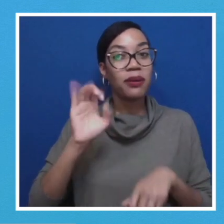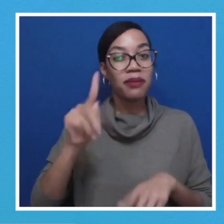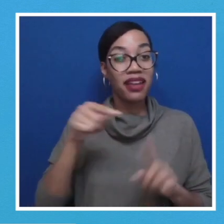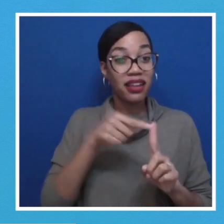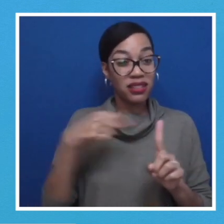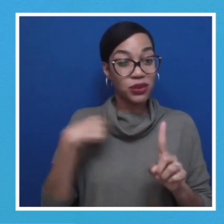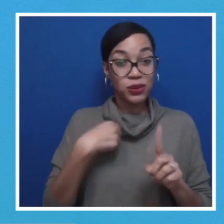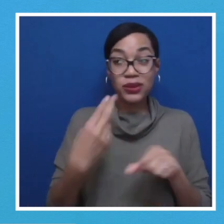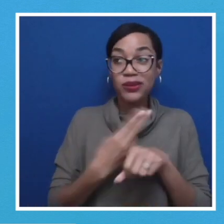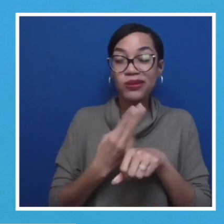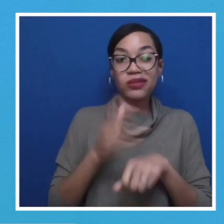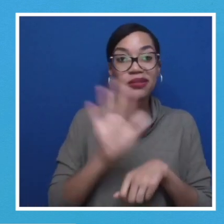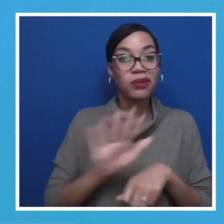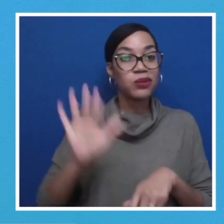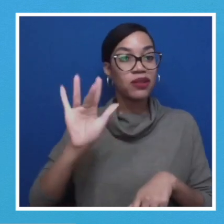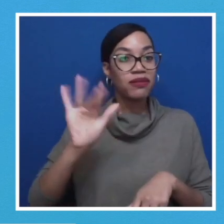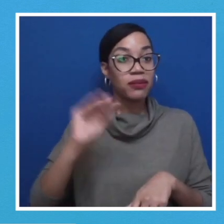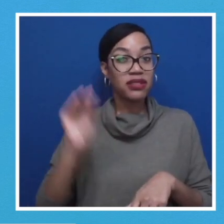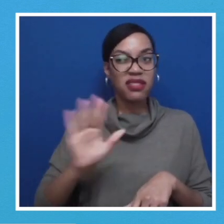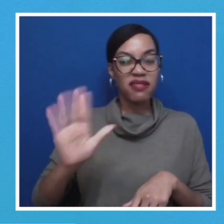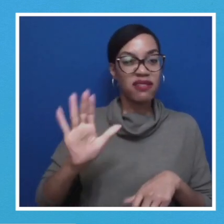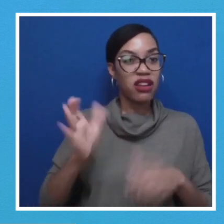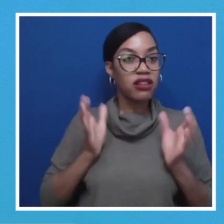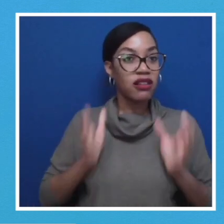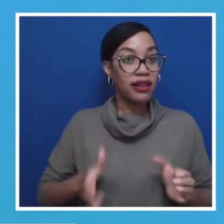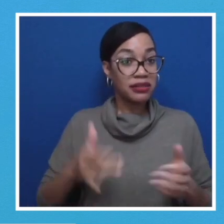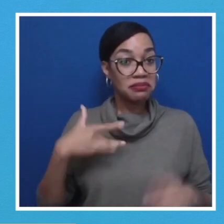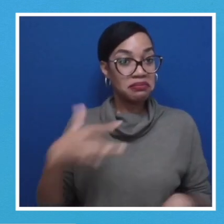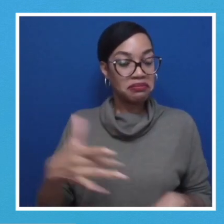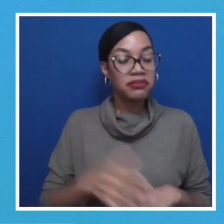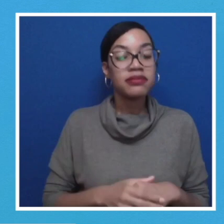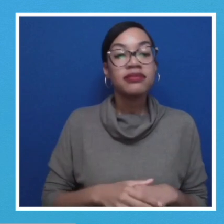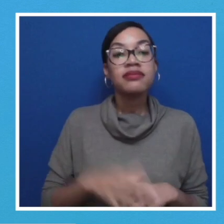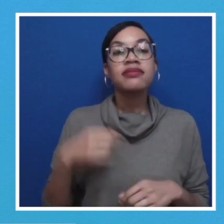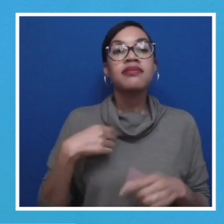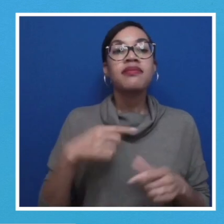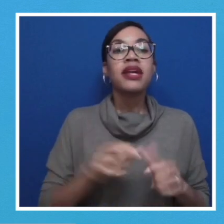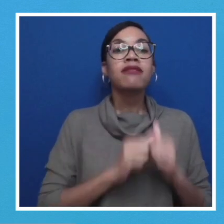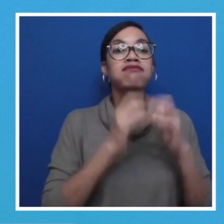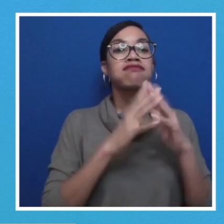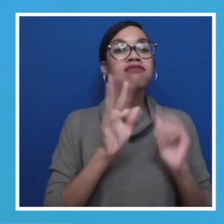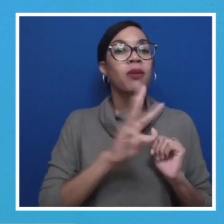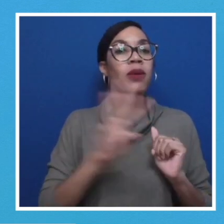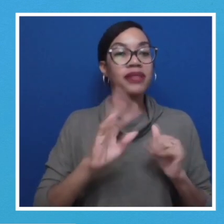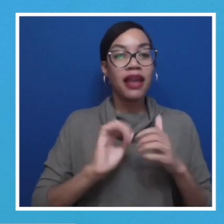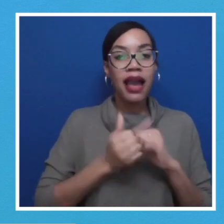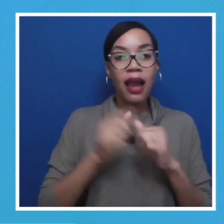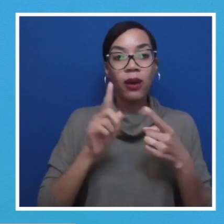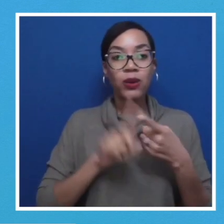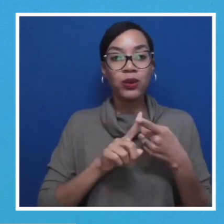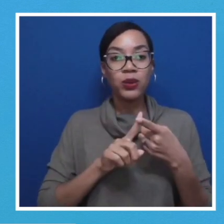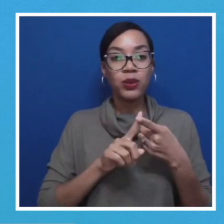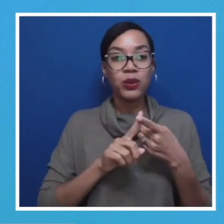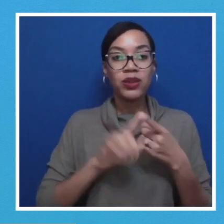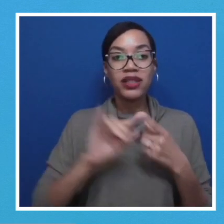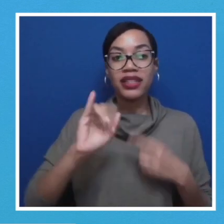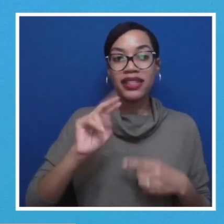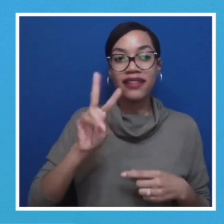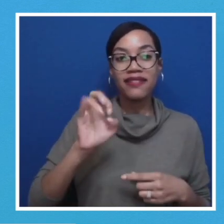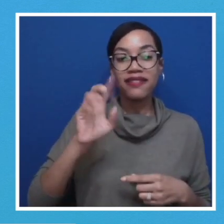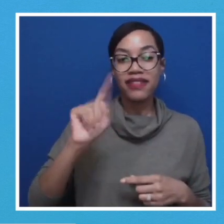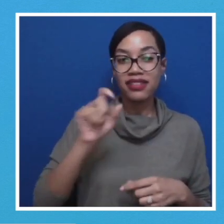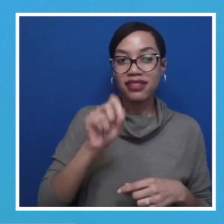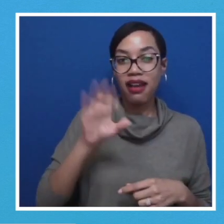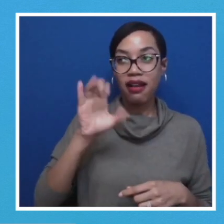clientele. But then I started a website called howtodivest.com. And I'm like, wait, let me just make sure. And I